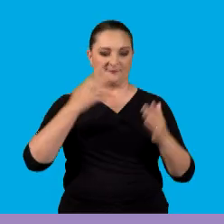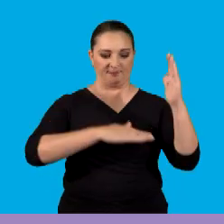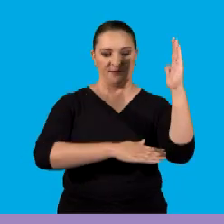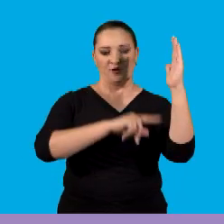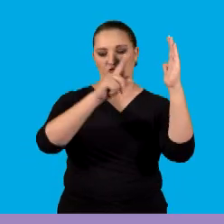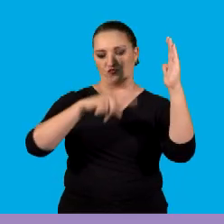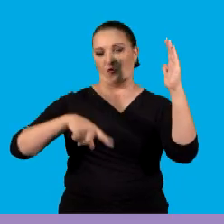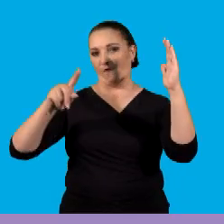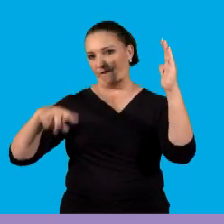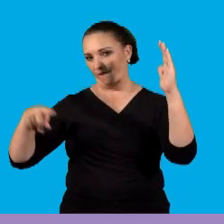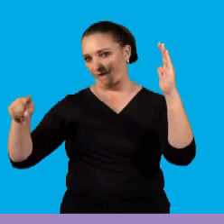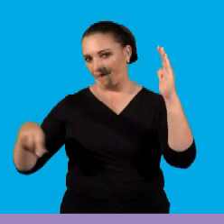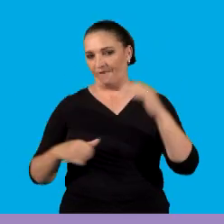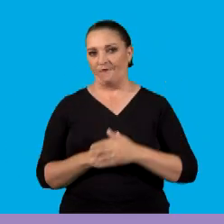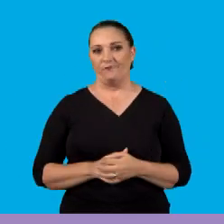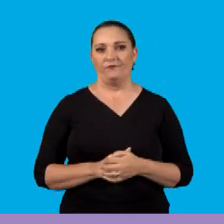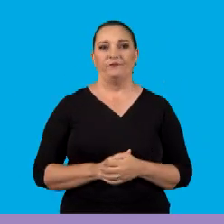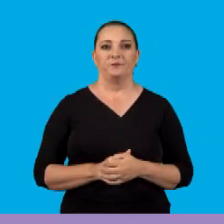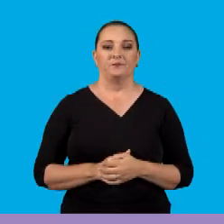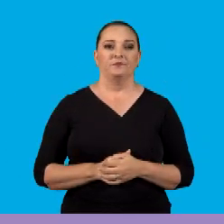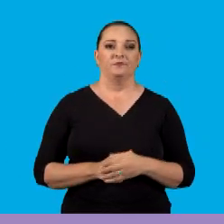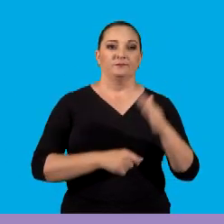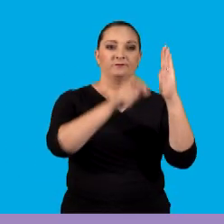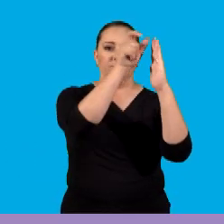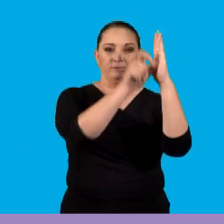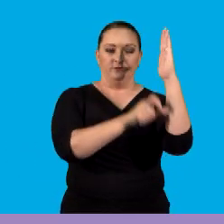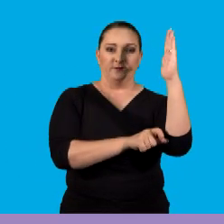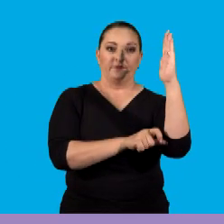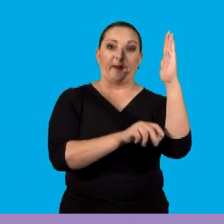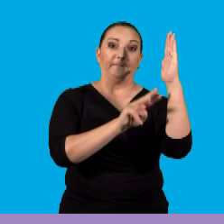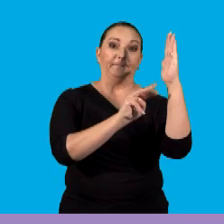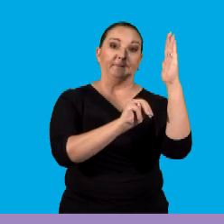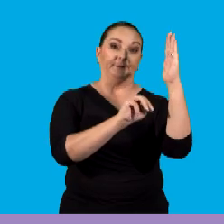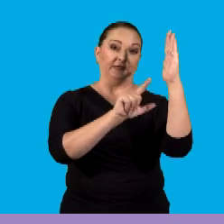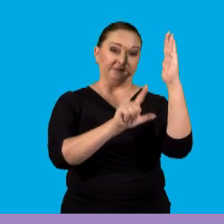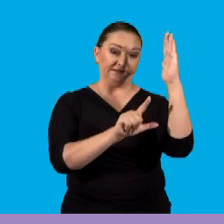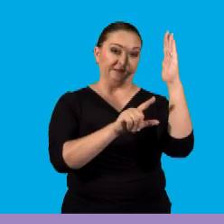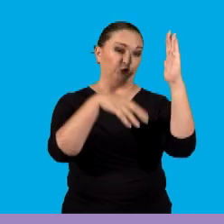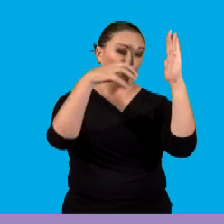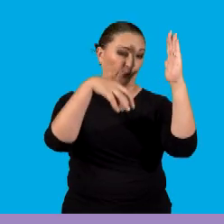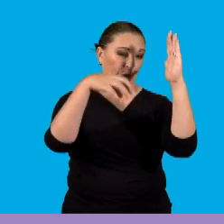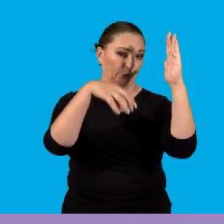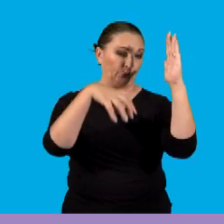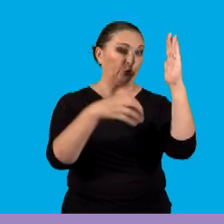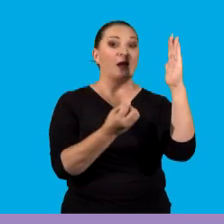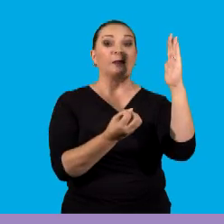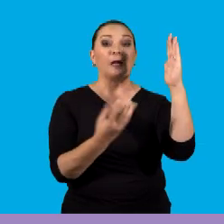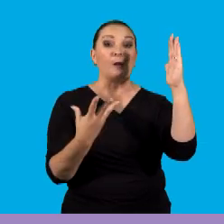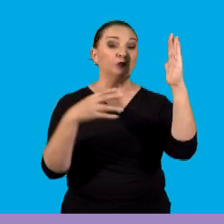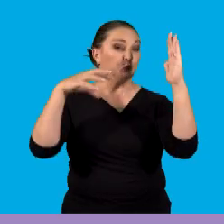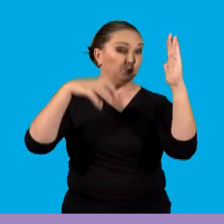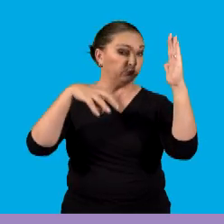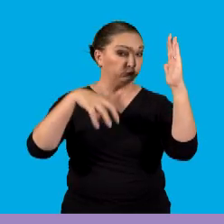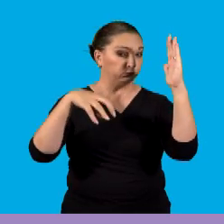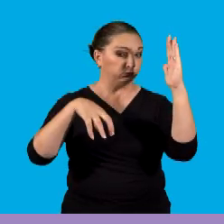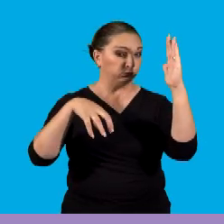at our graph there. We can see that there on the vertical values, we have the rainfall in milliliters. So that is the amount